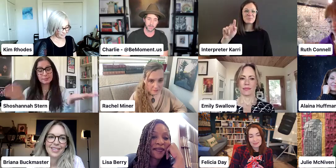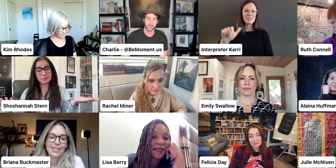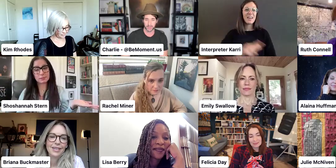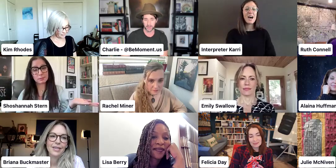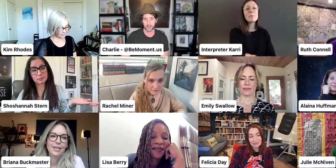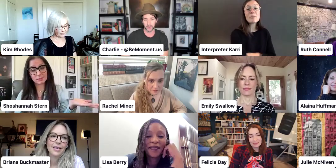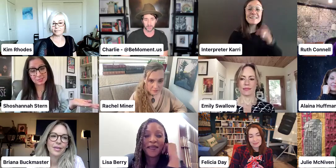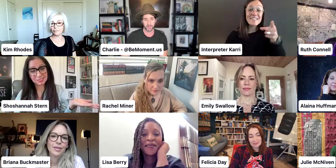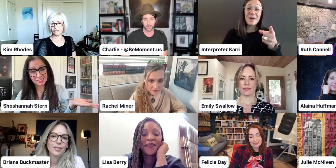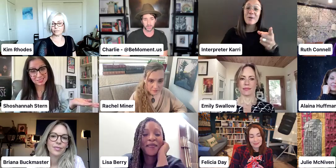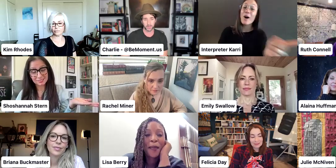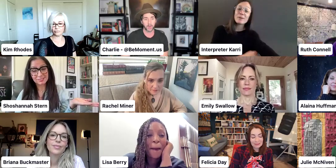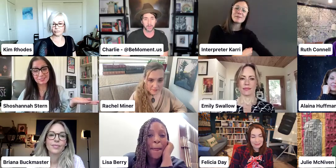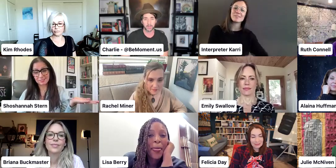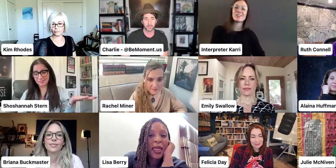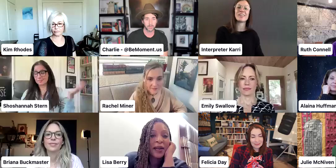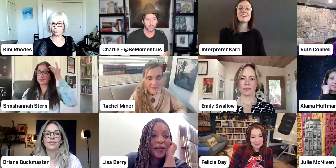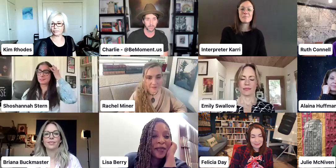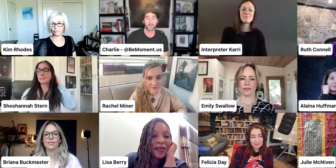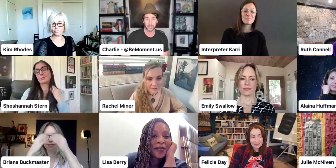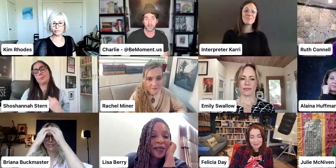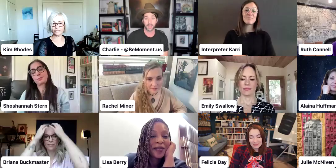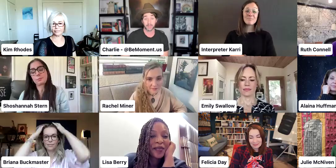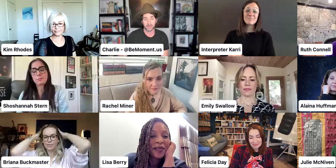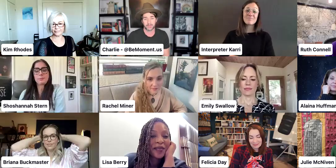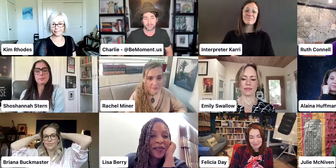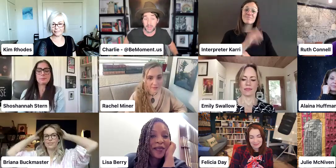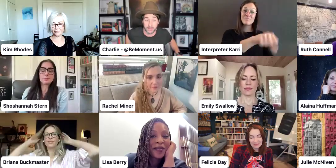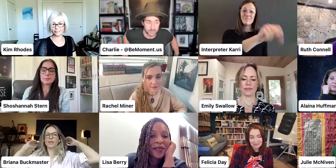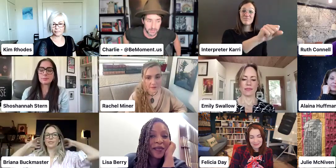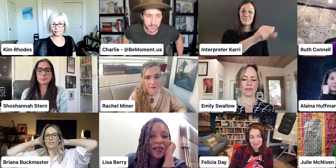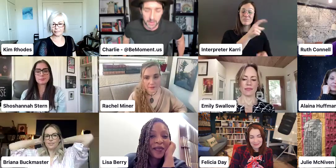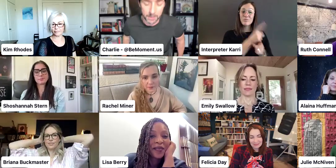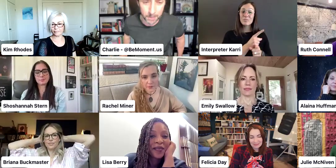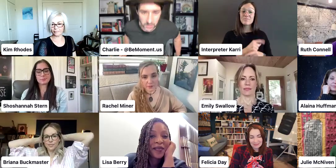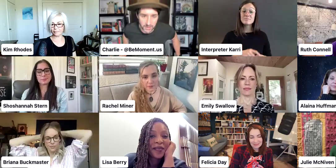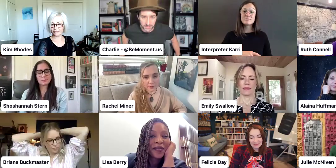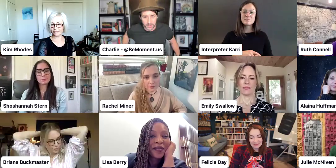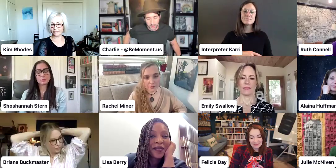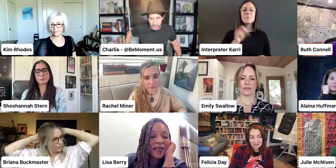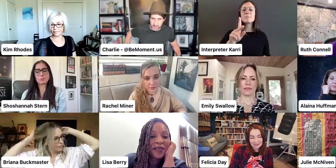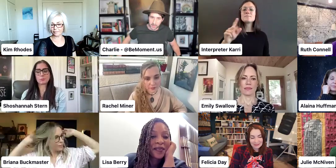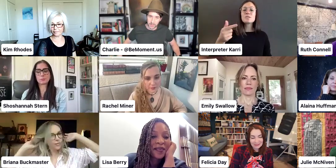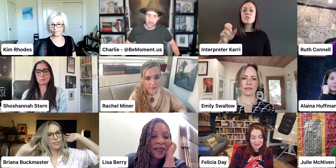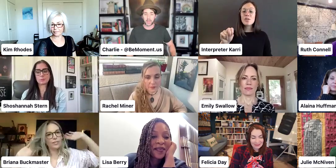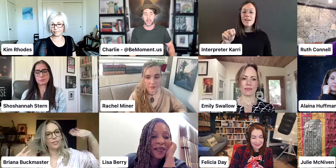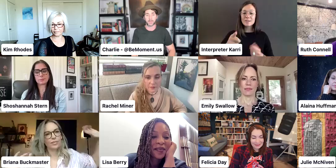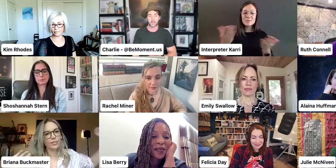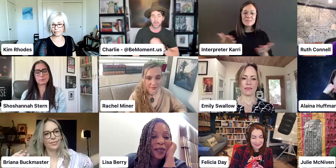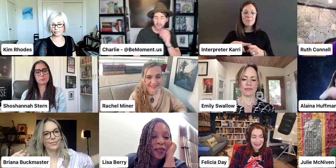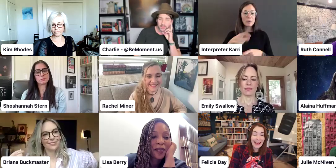Brutal. Jen, since you're here, on purpose, Tony. Yes. Jen, since you're here but making